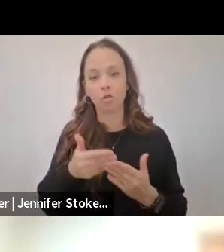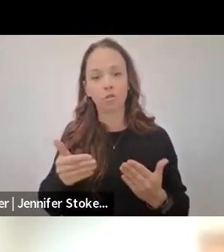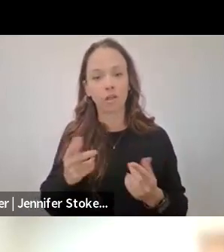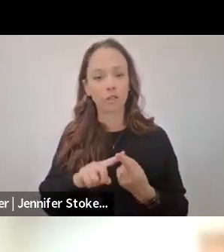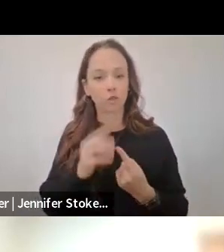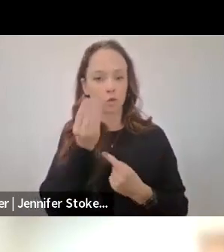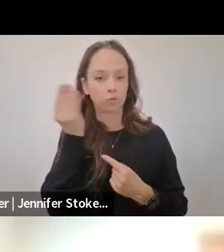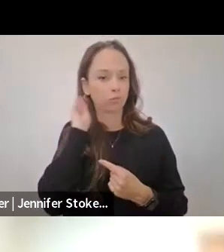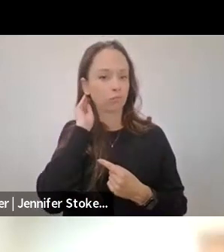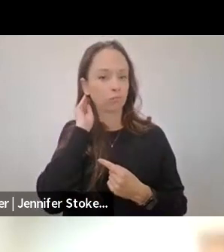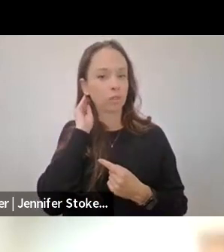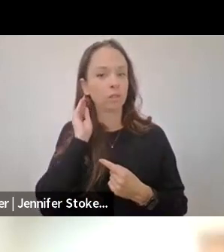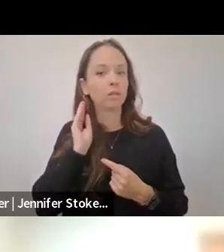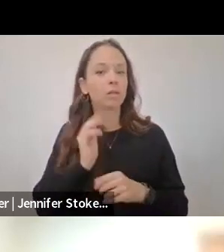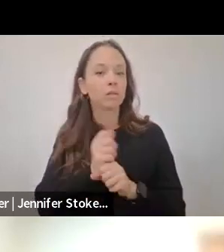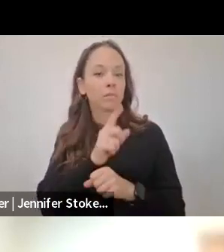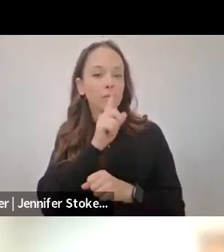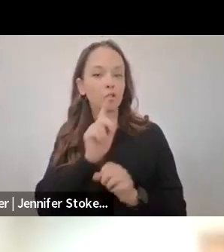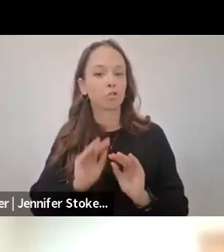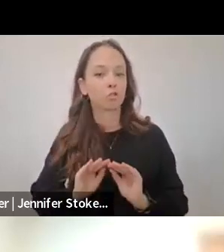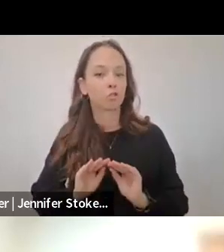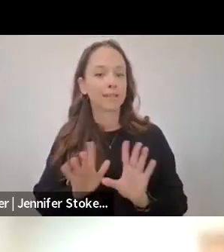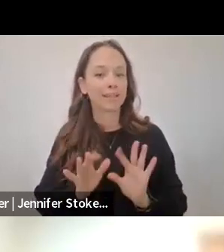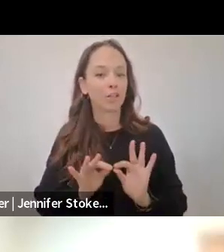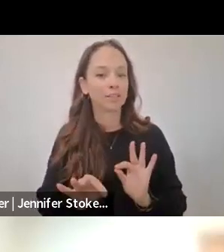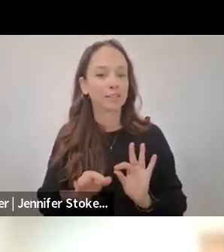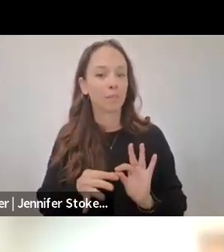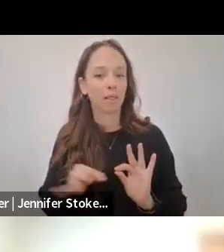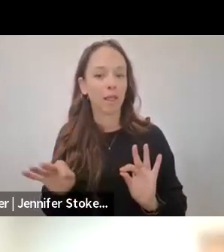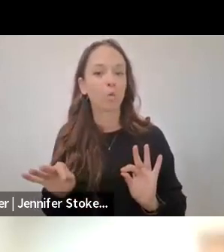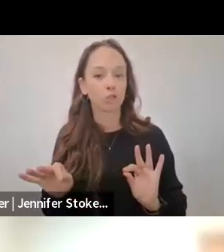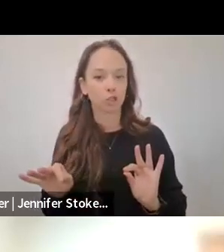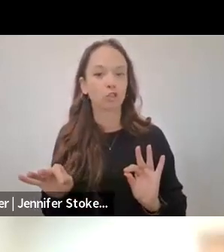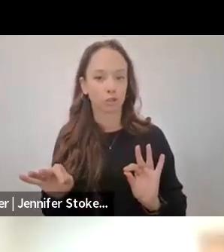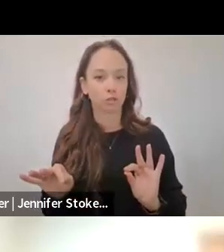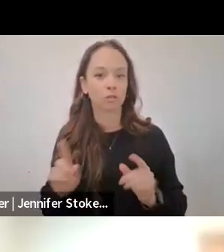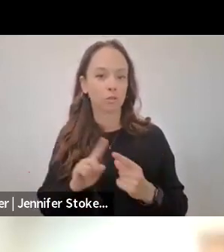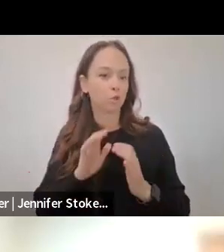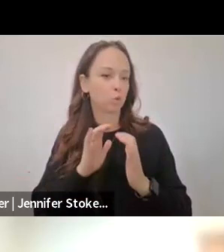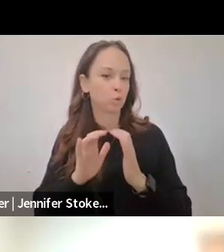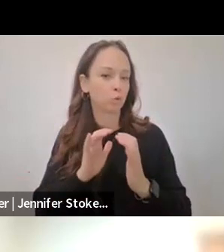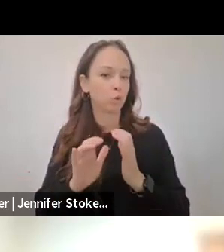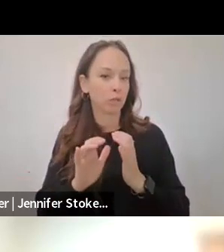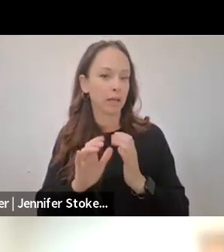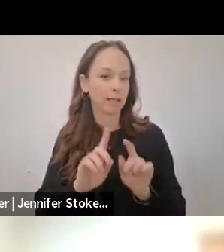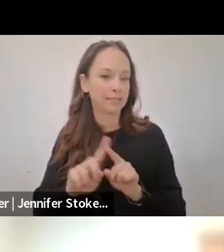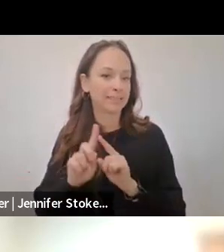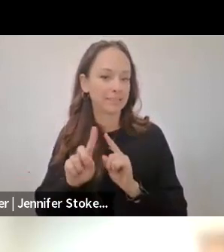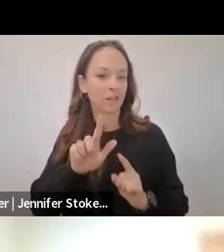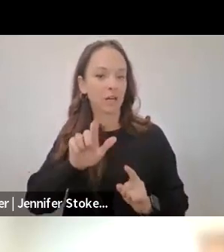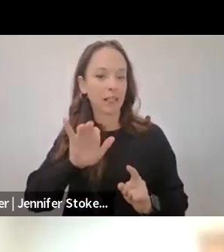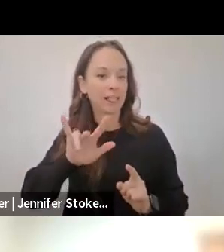is making sure that clear and simple language to communicate across different health literacy levels is so